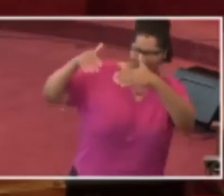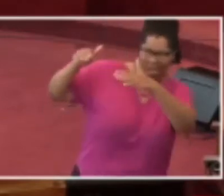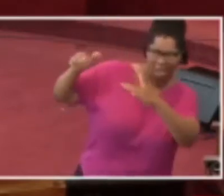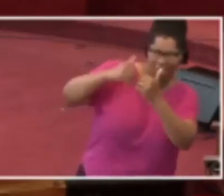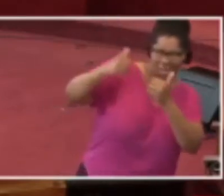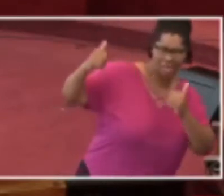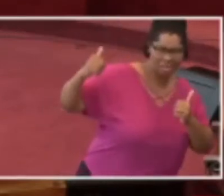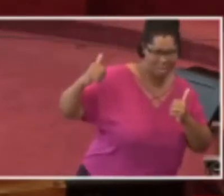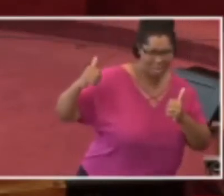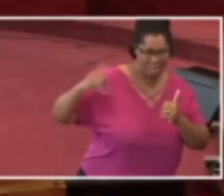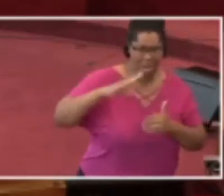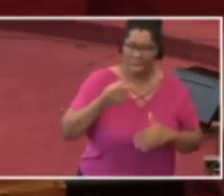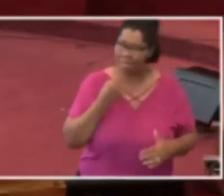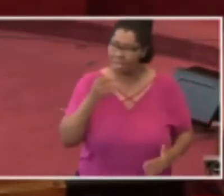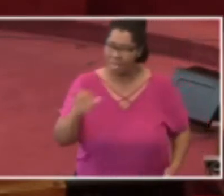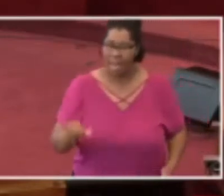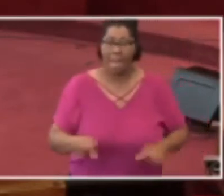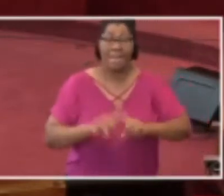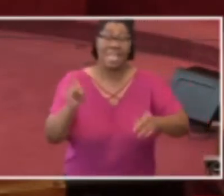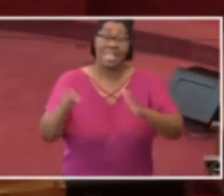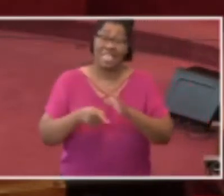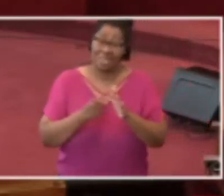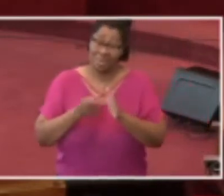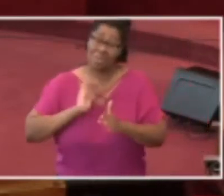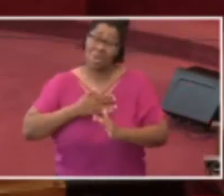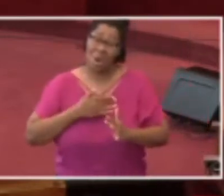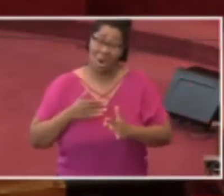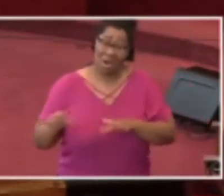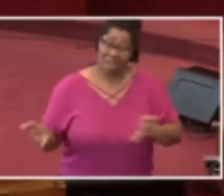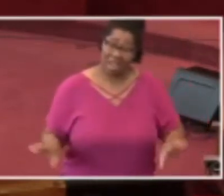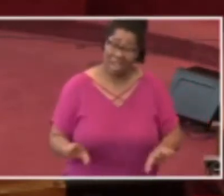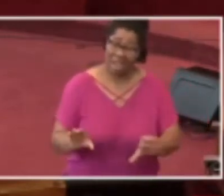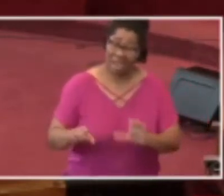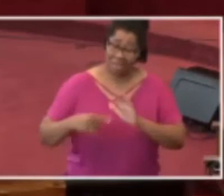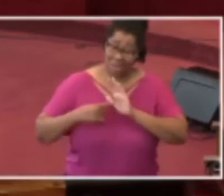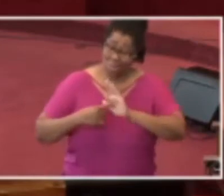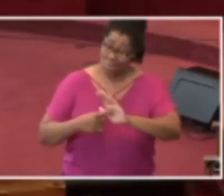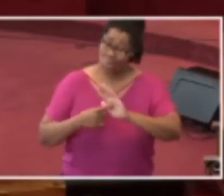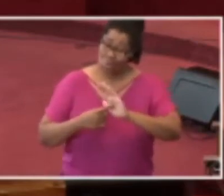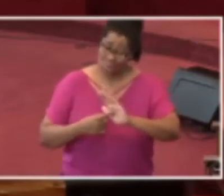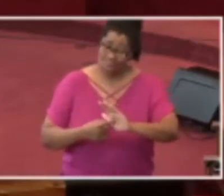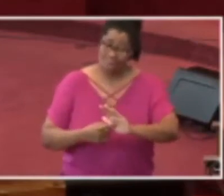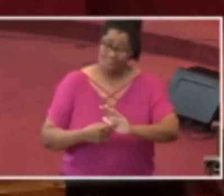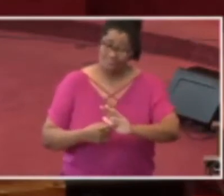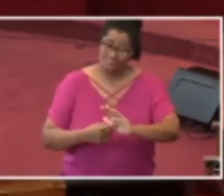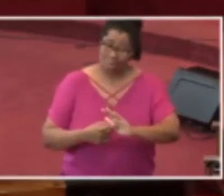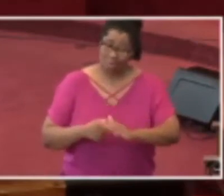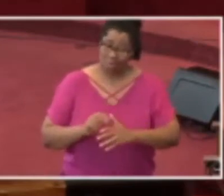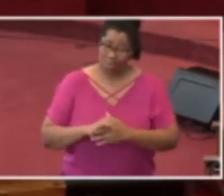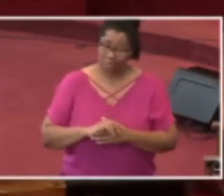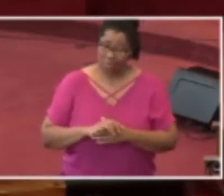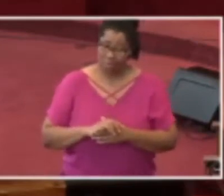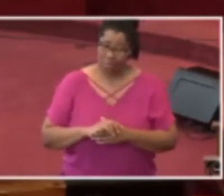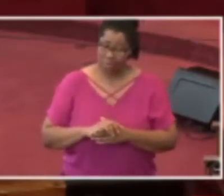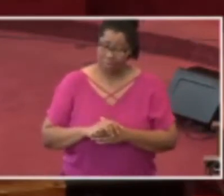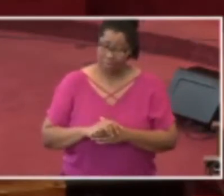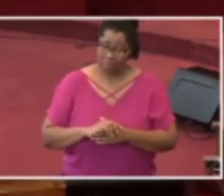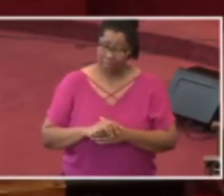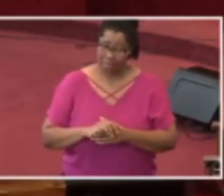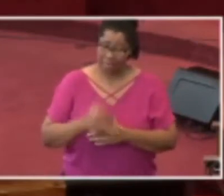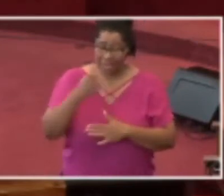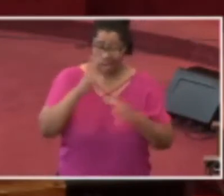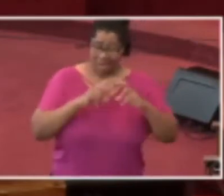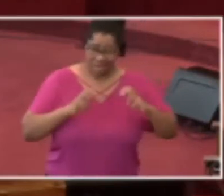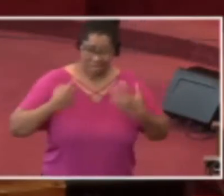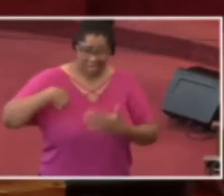with our mouths, but sometimes our actions speak louder than our words. A church, God searches us